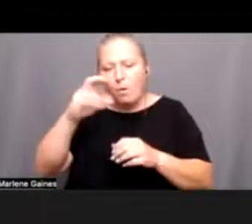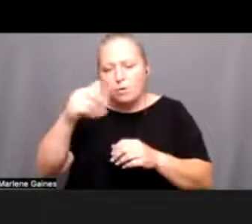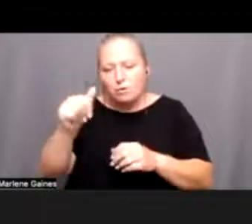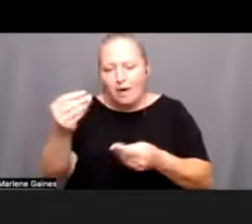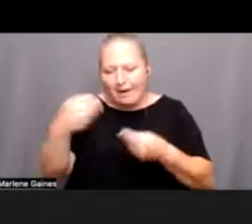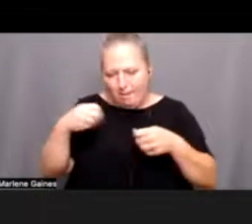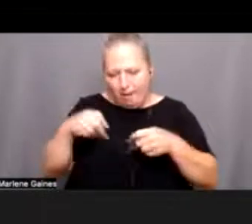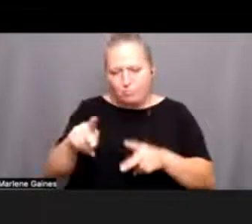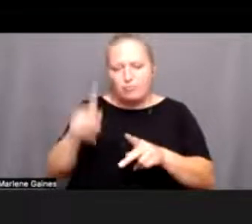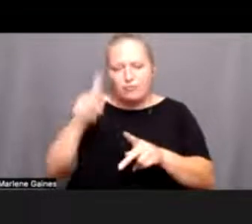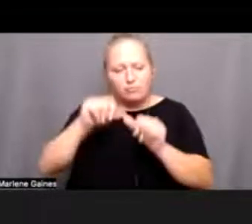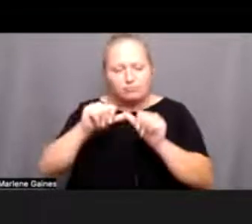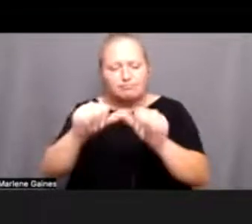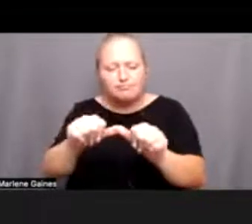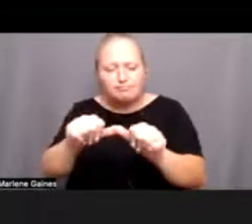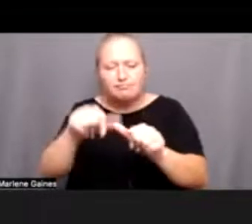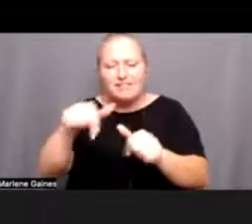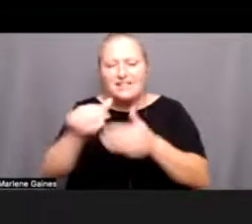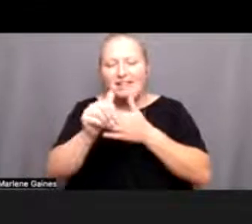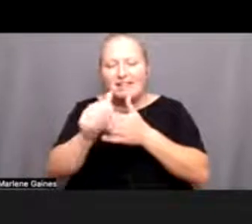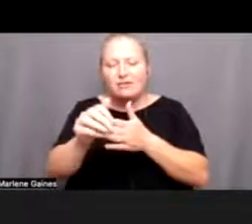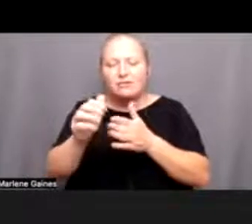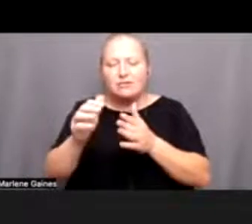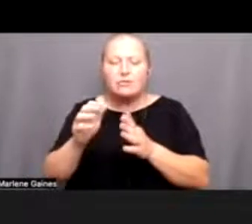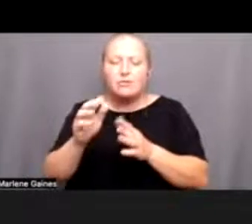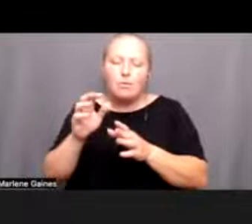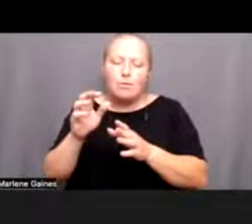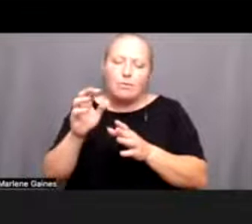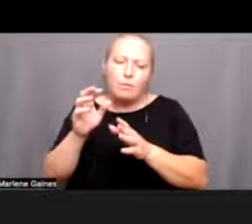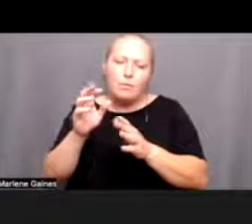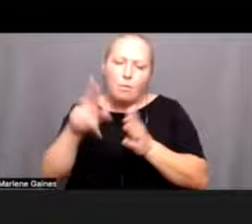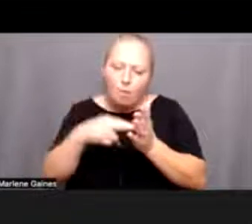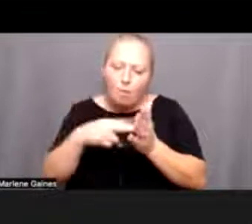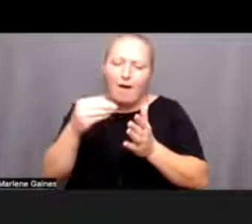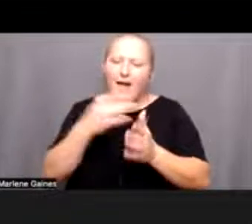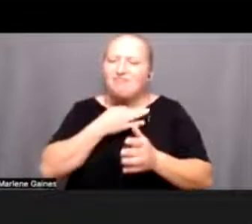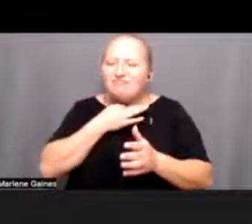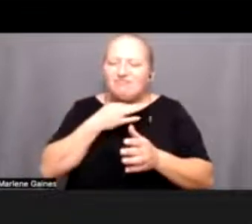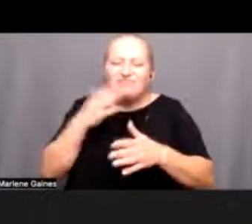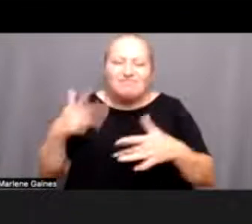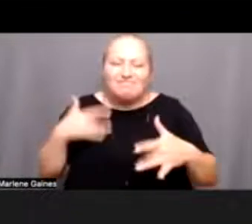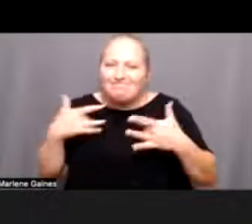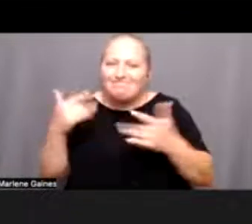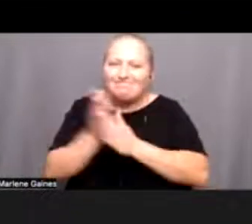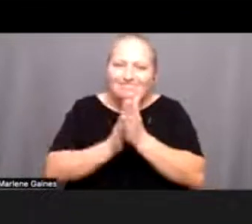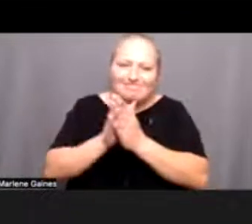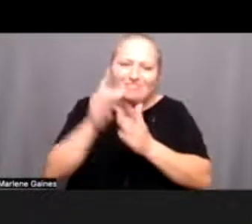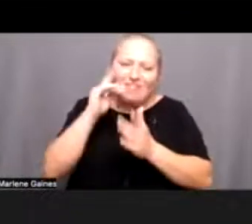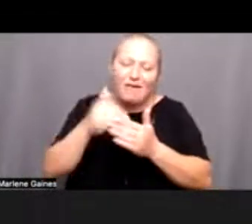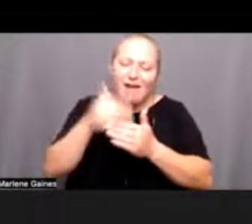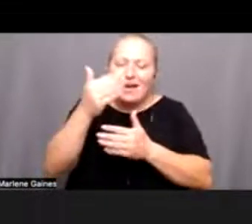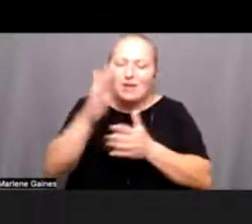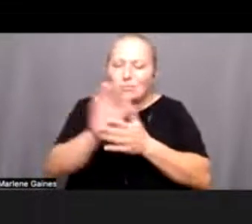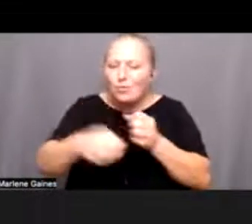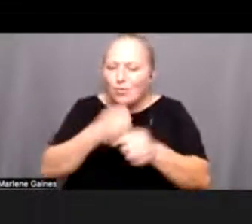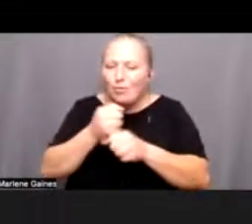that opportunity to continue in this leadership role. And I'm just eager and so excited about this next school year and look forward